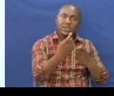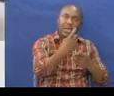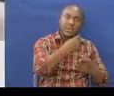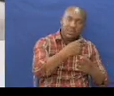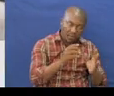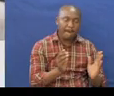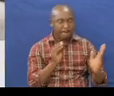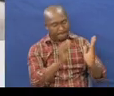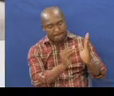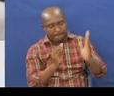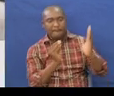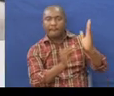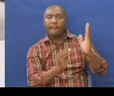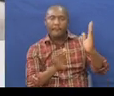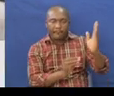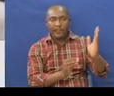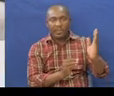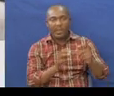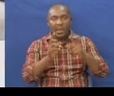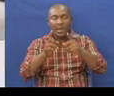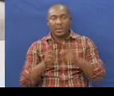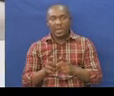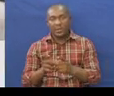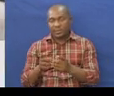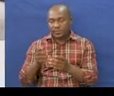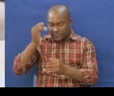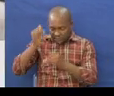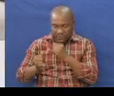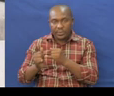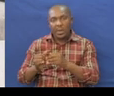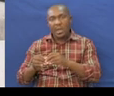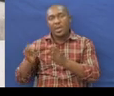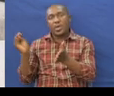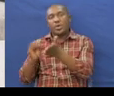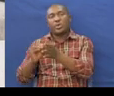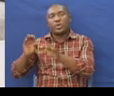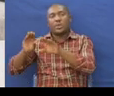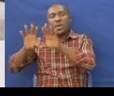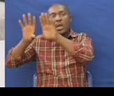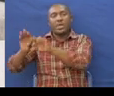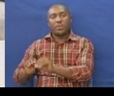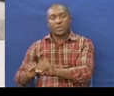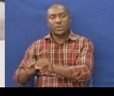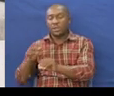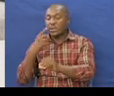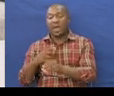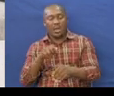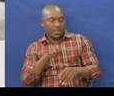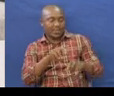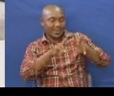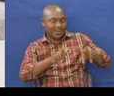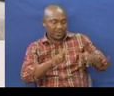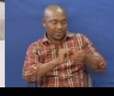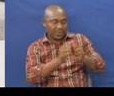conclusion. And then you finally put down a report that, okay, this is the research and this is the report, therefore